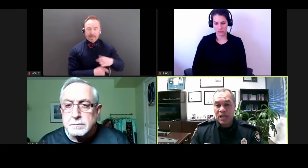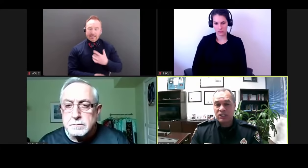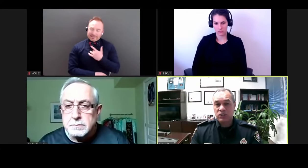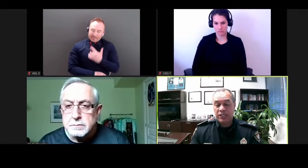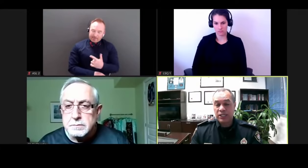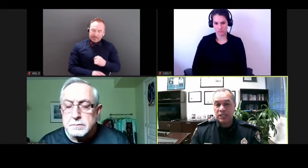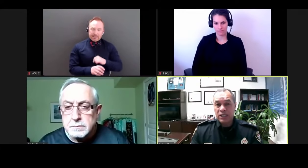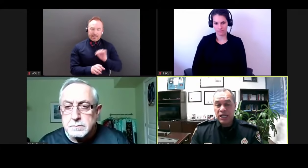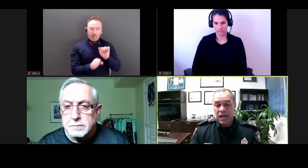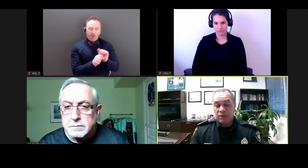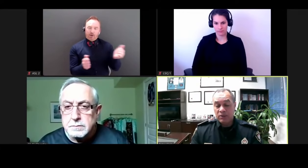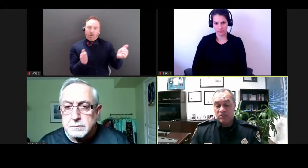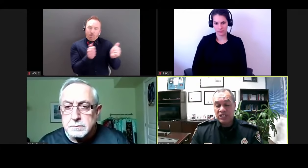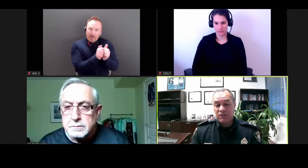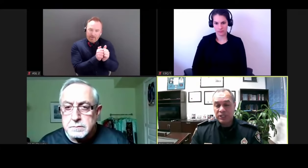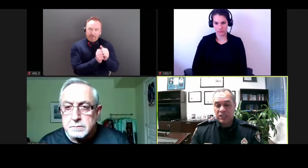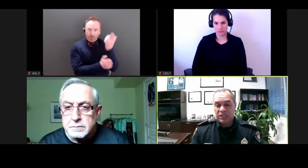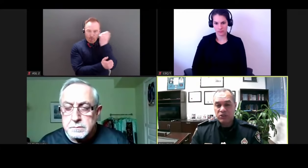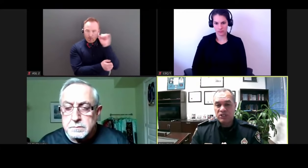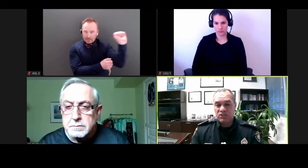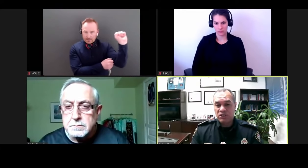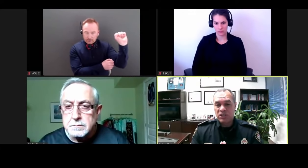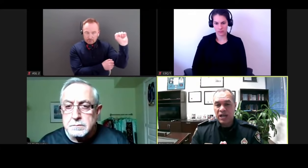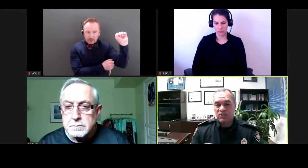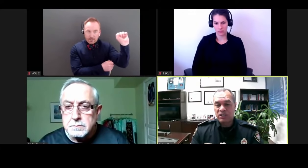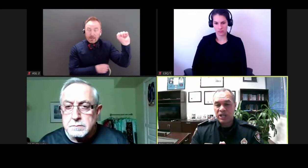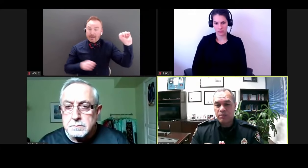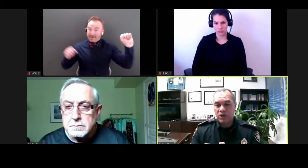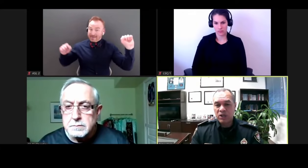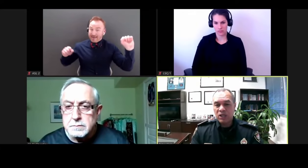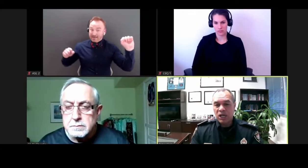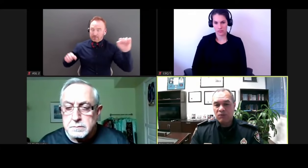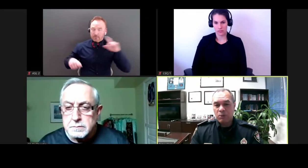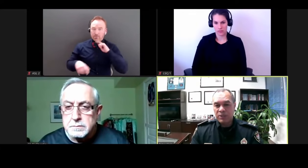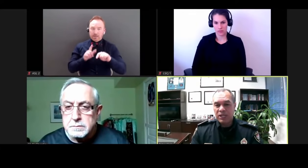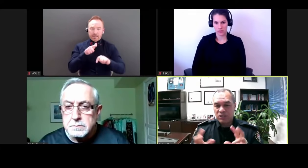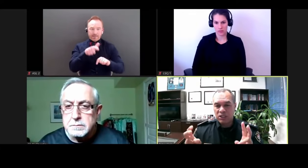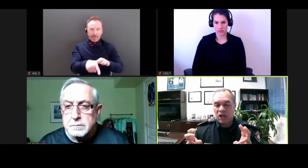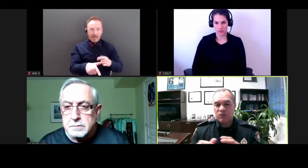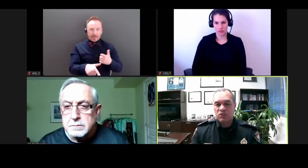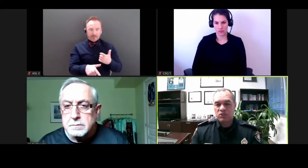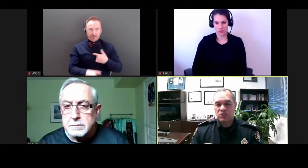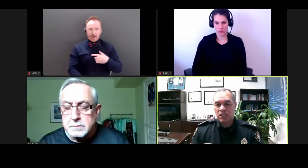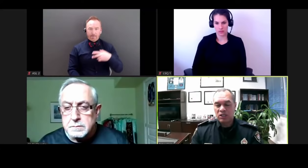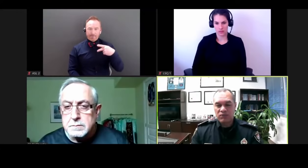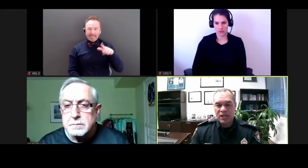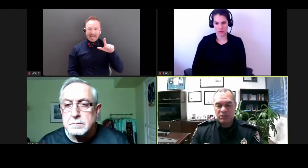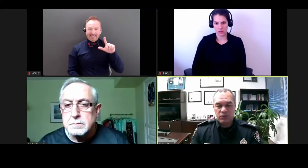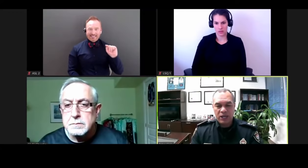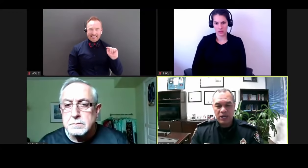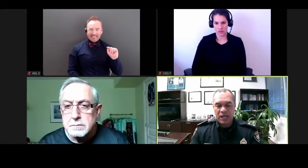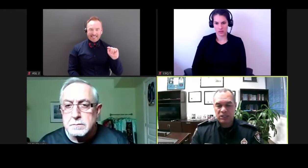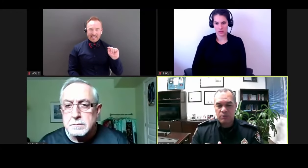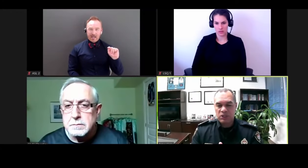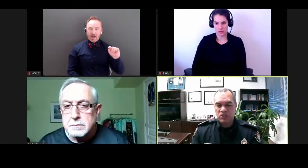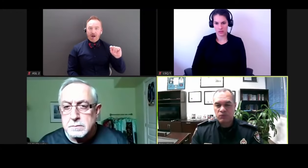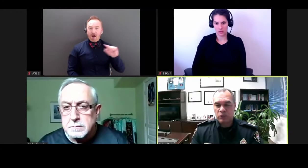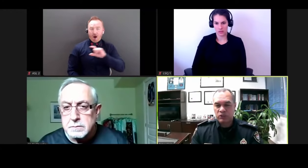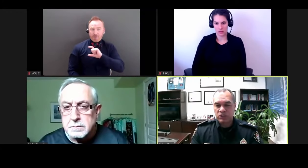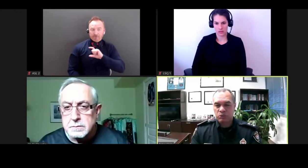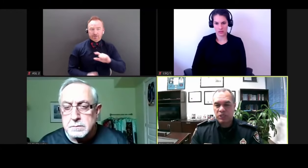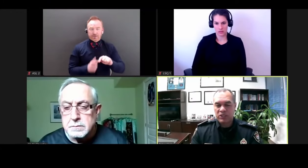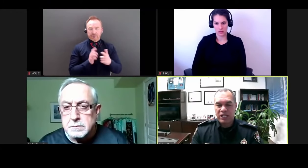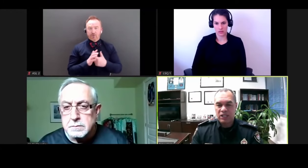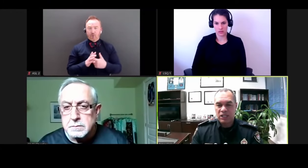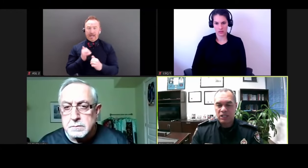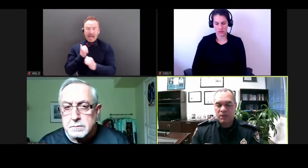we actually significantly increased the size and number of our PLT officers. And I'll leave that to Acting Deputy Chief Ferguson